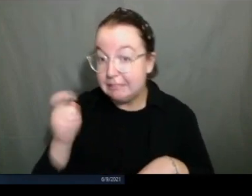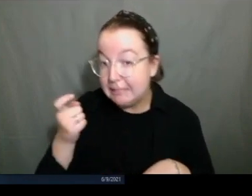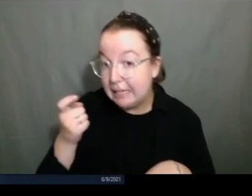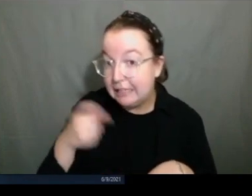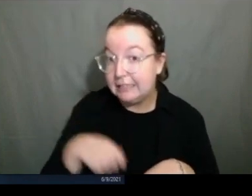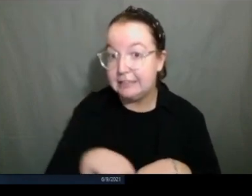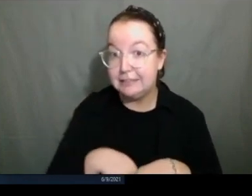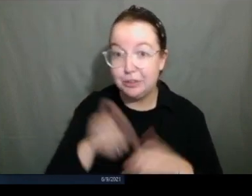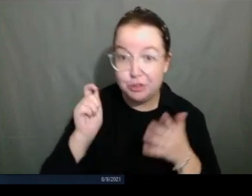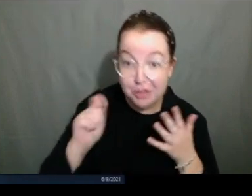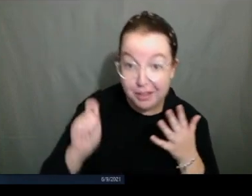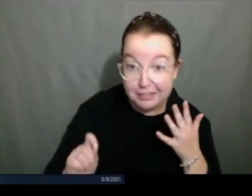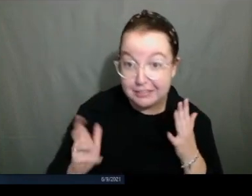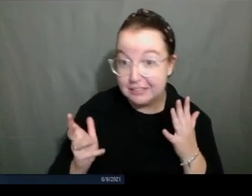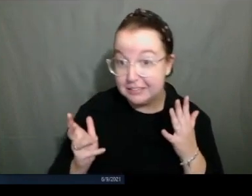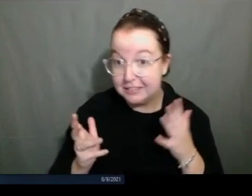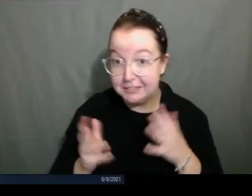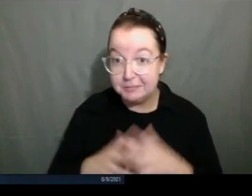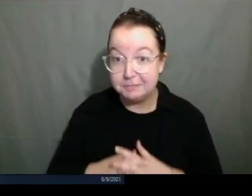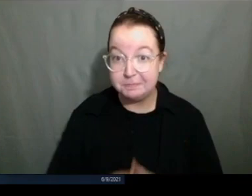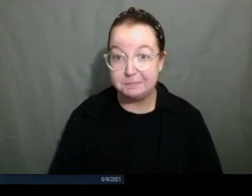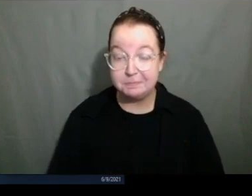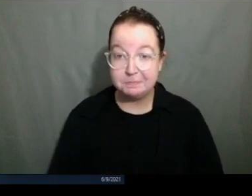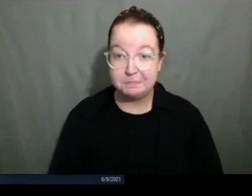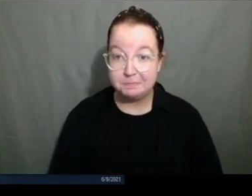completing your checklist?